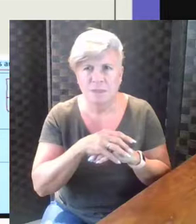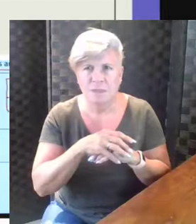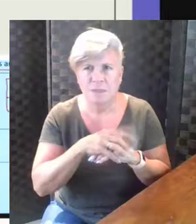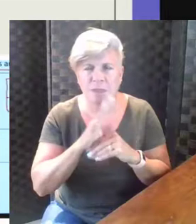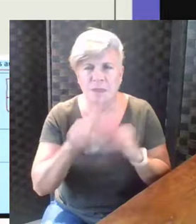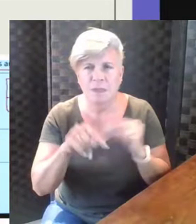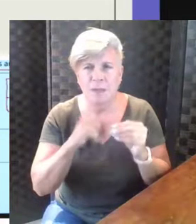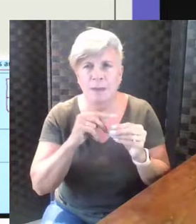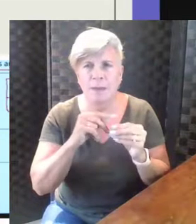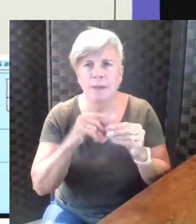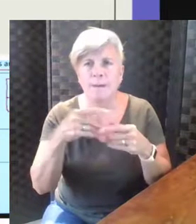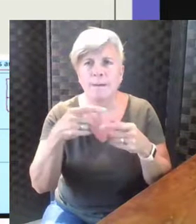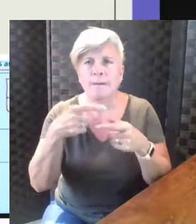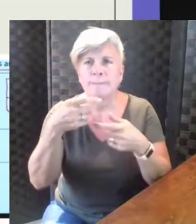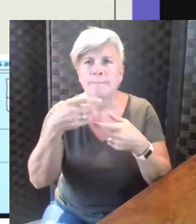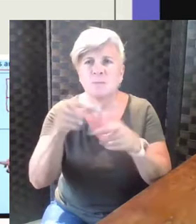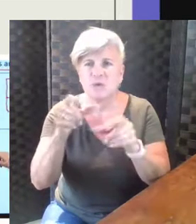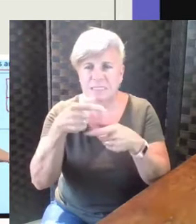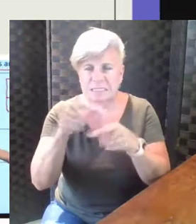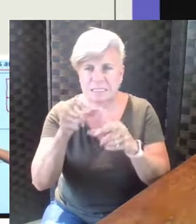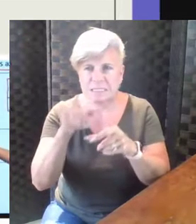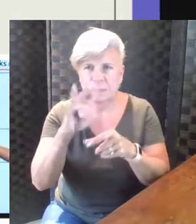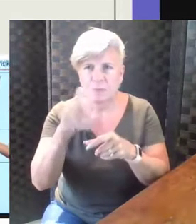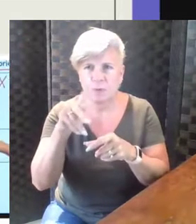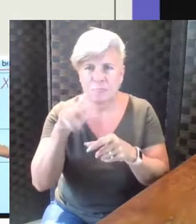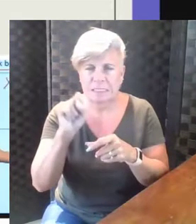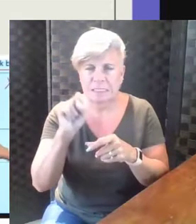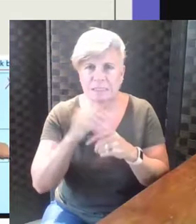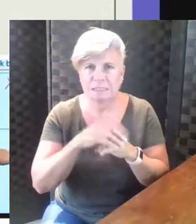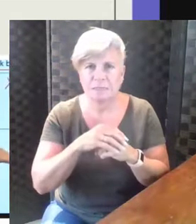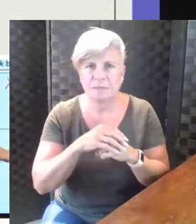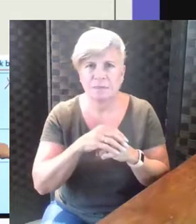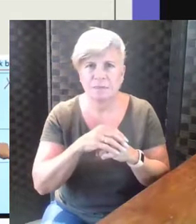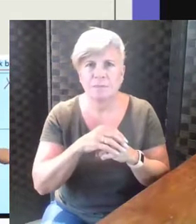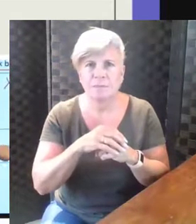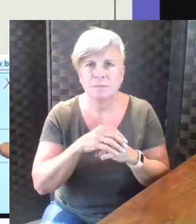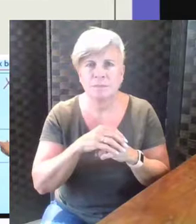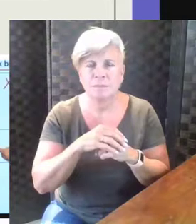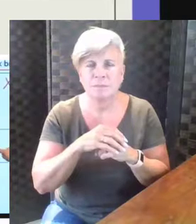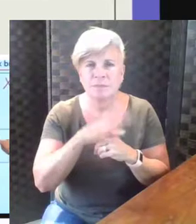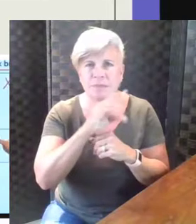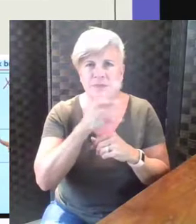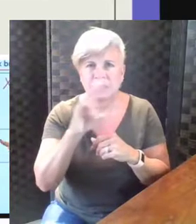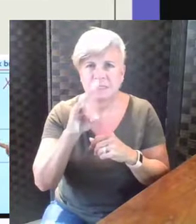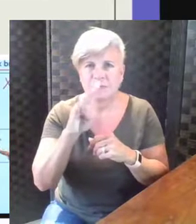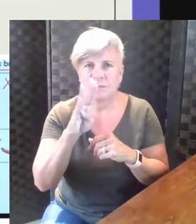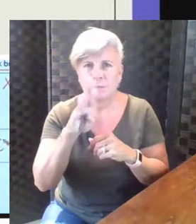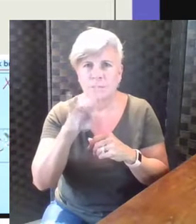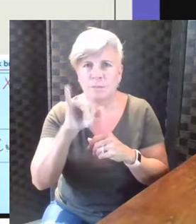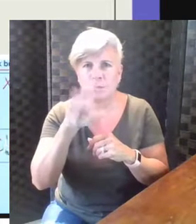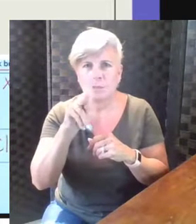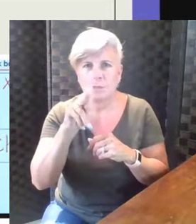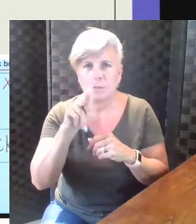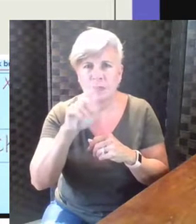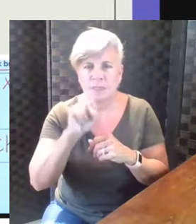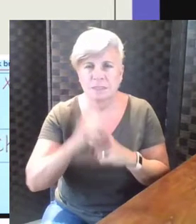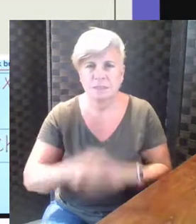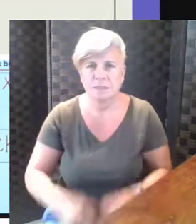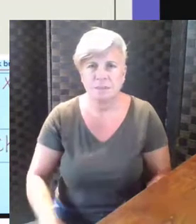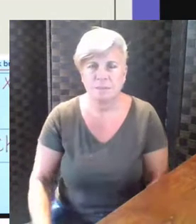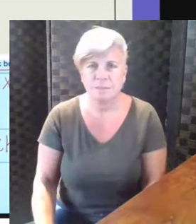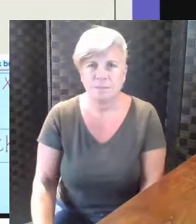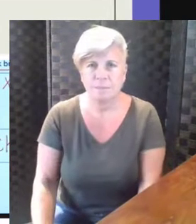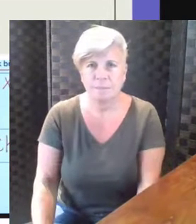We're talking about bricks, red bricks and black bricks. So I'm going to put 77 bricks.